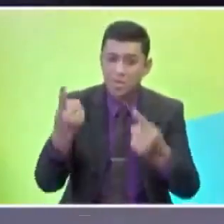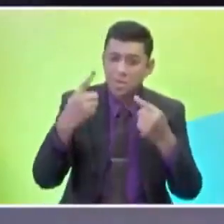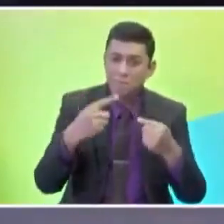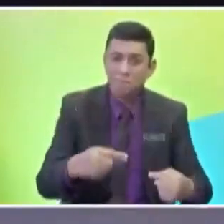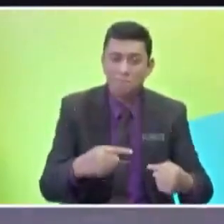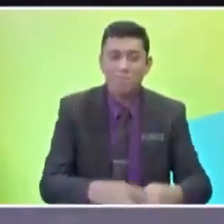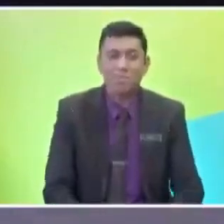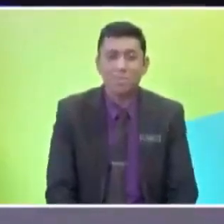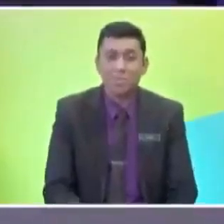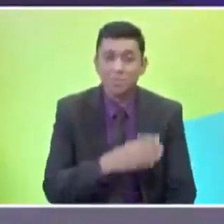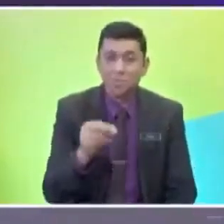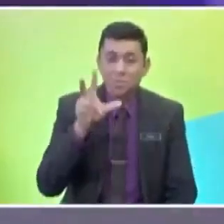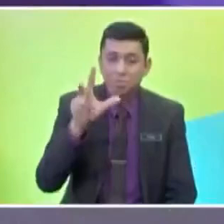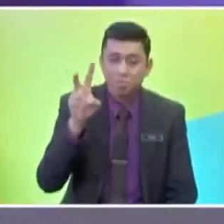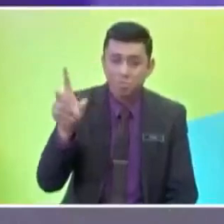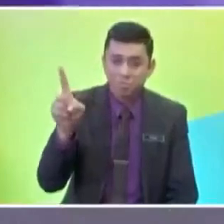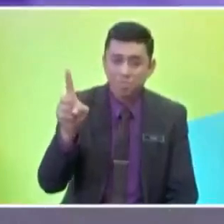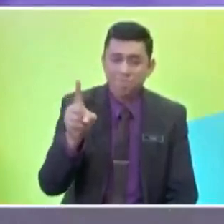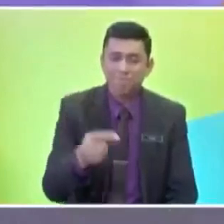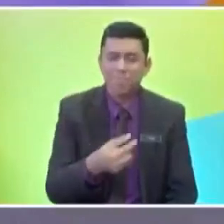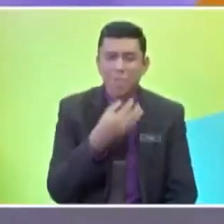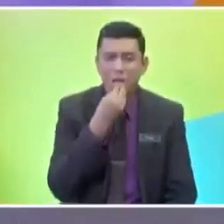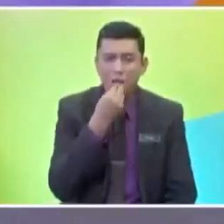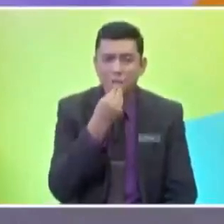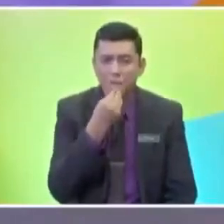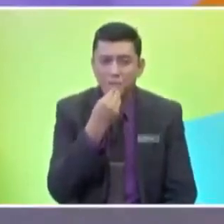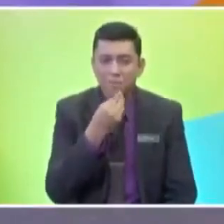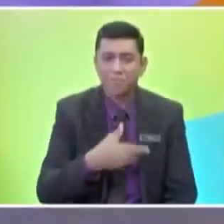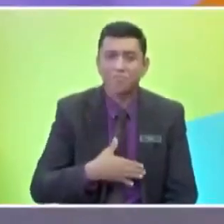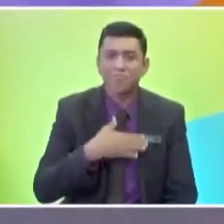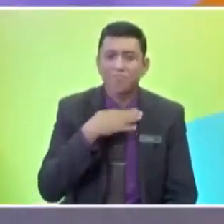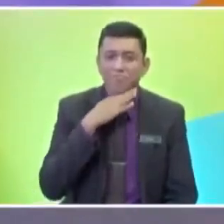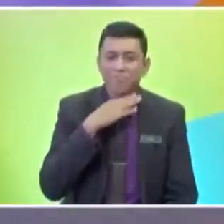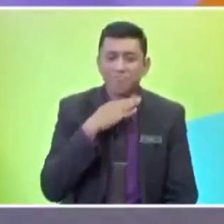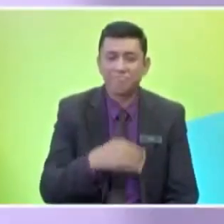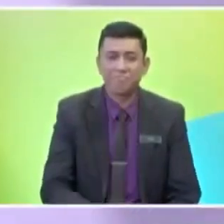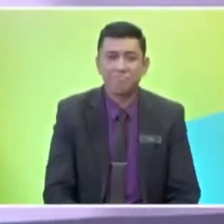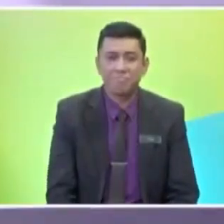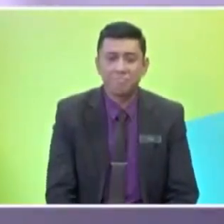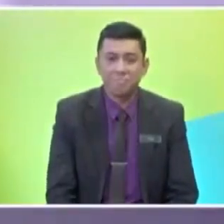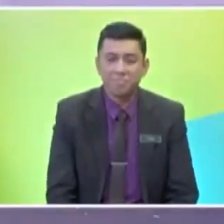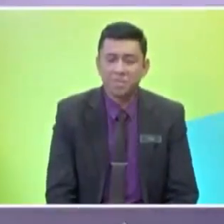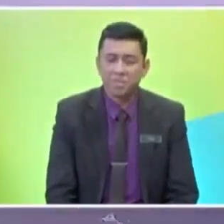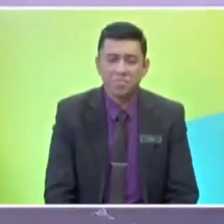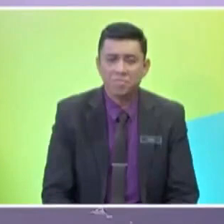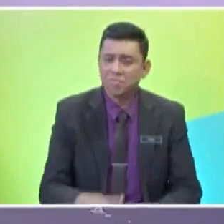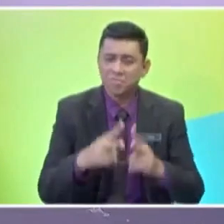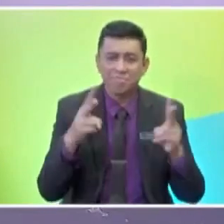carrot. In 3, 2, 1. Yum yum yum yum yum yum yum yum yum yum yum yum. So